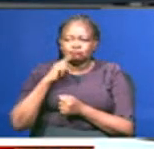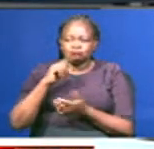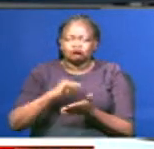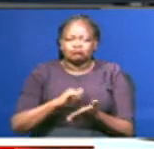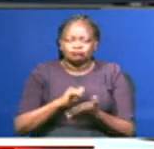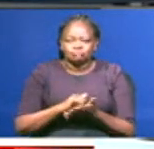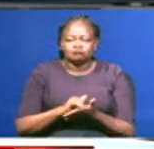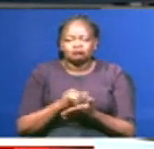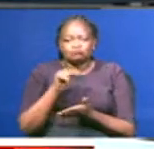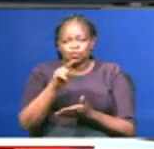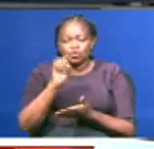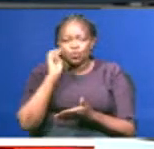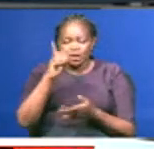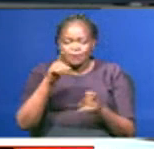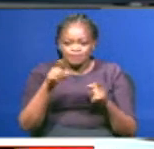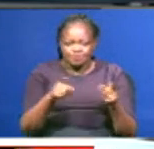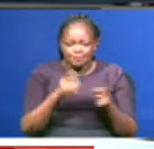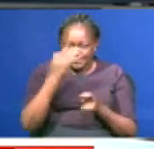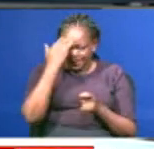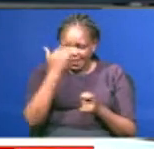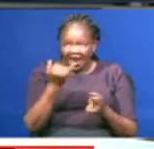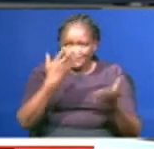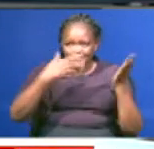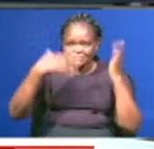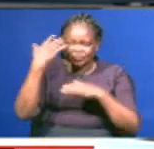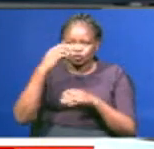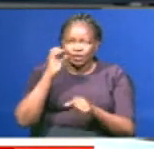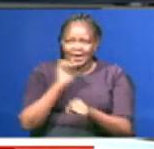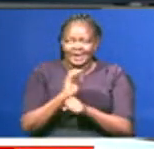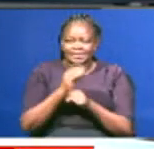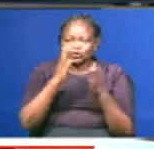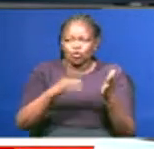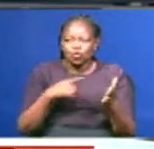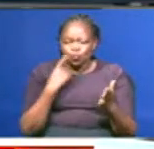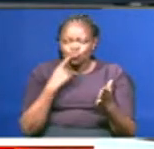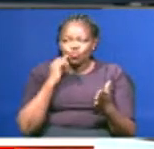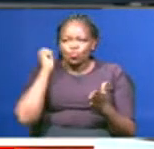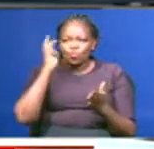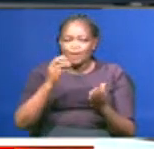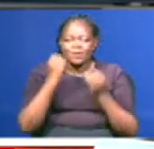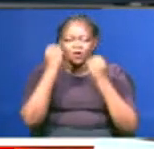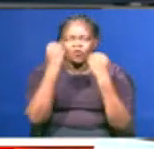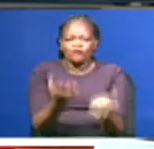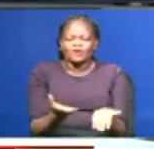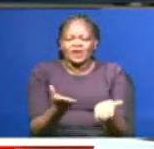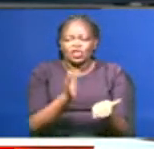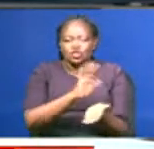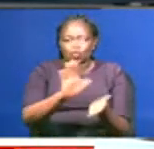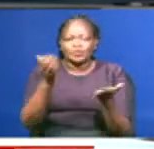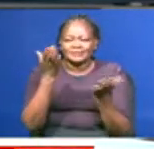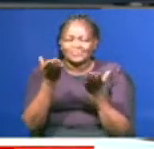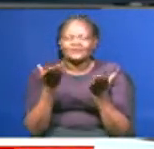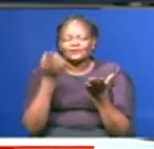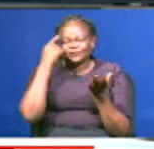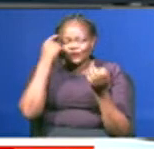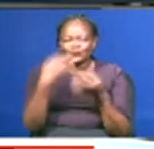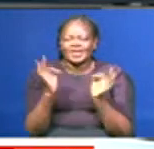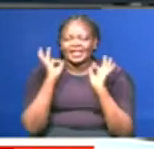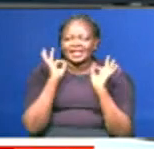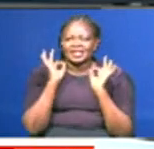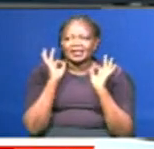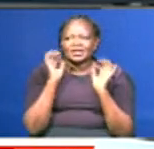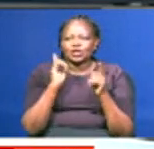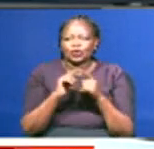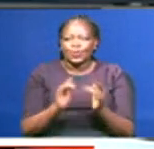docket will be manned by professional counselors who, by the way, will be offering those services for free to